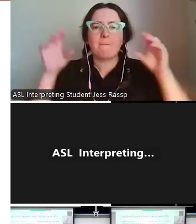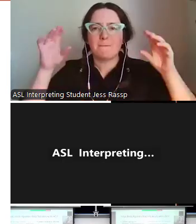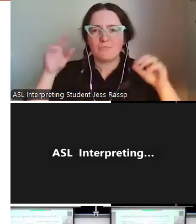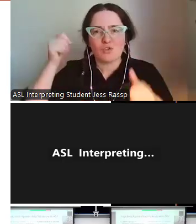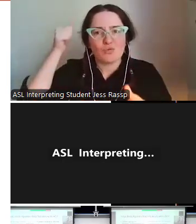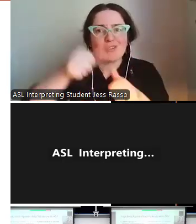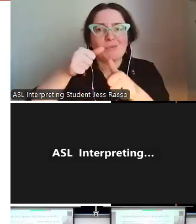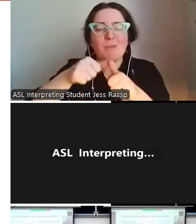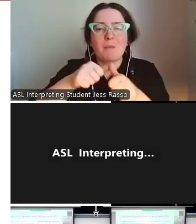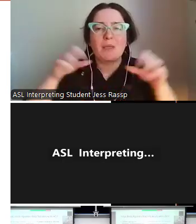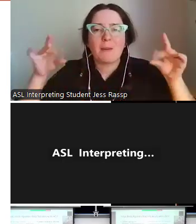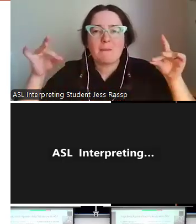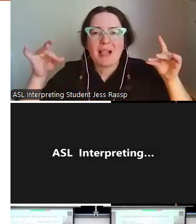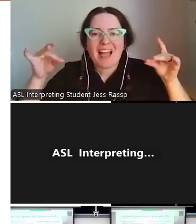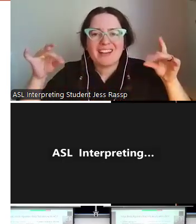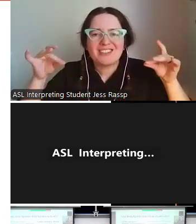in